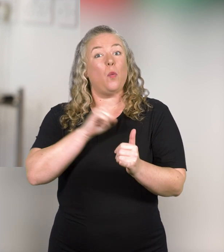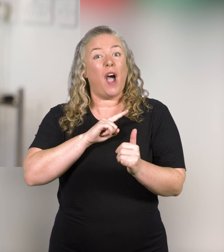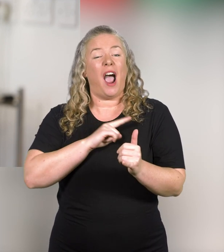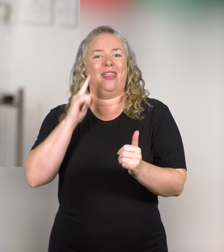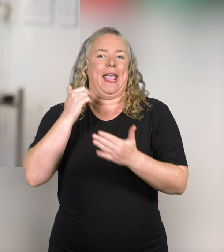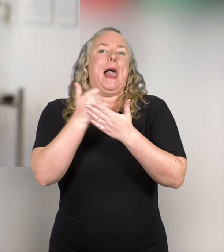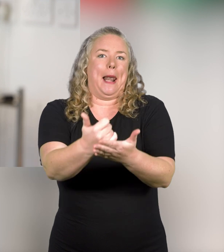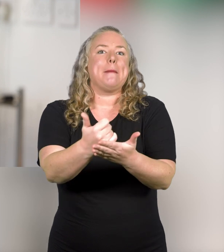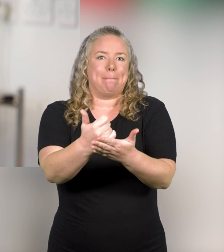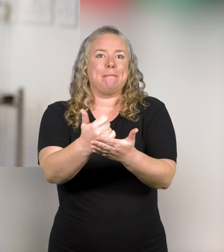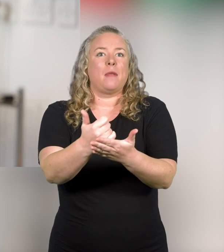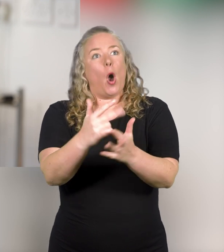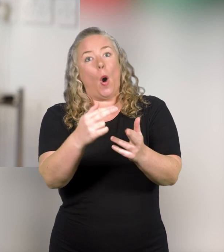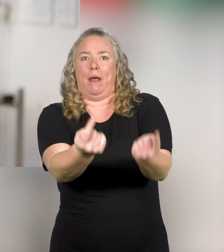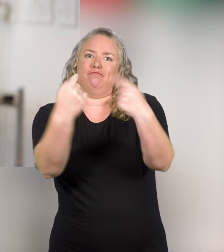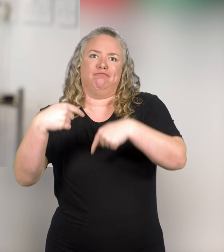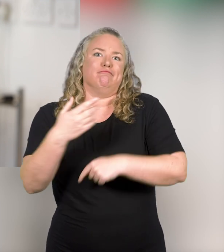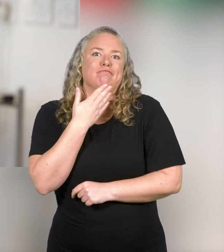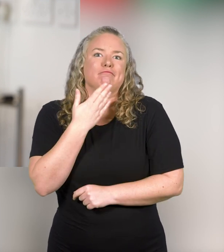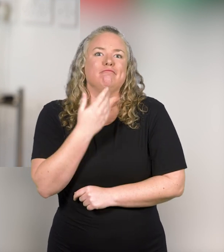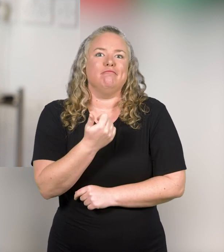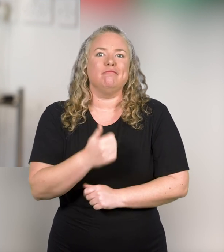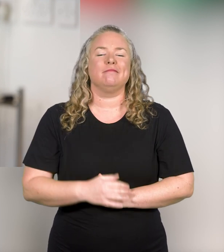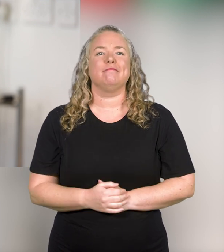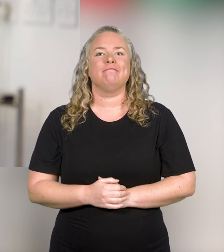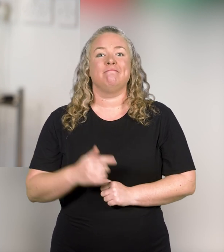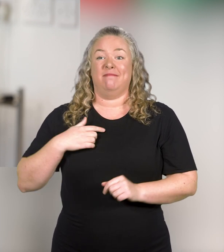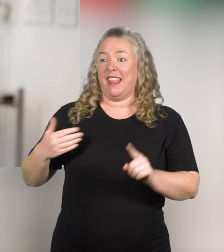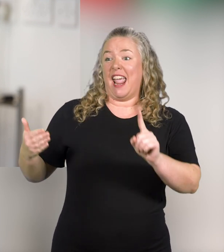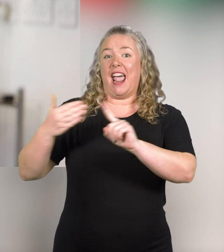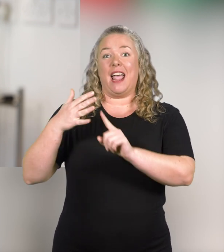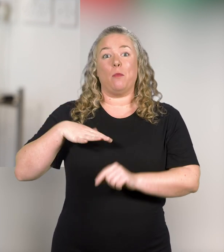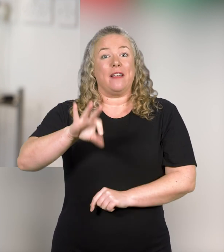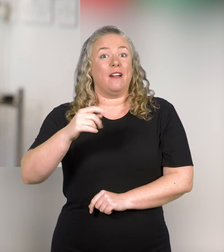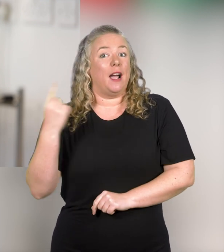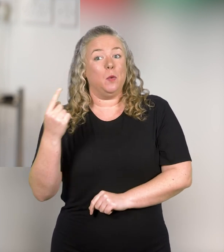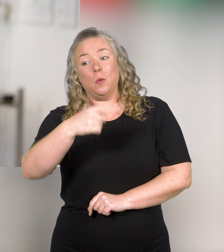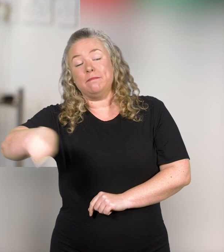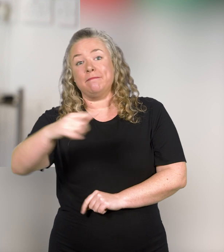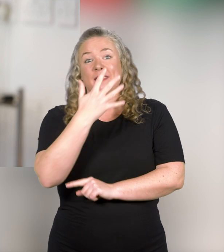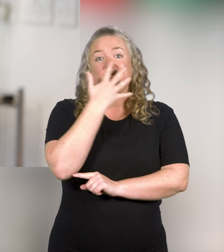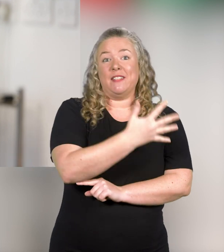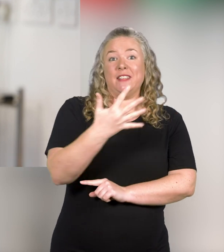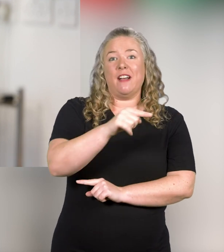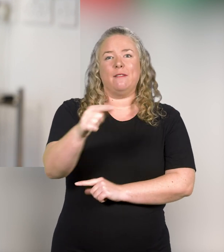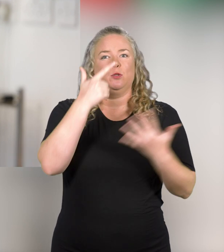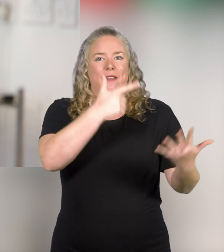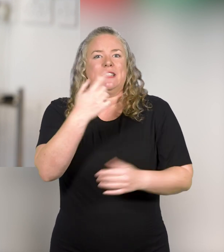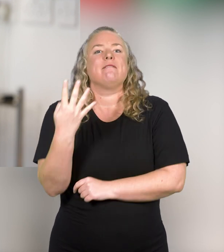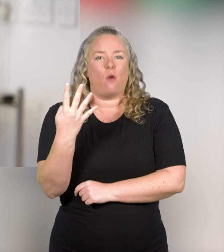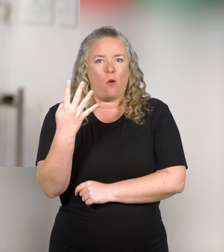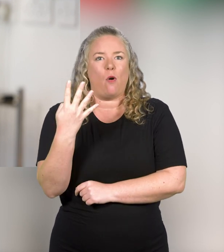If we've invited you for a targeted lung health check then we think it's going to help you and I'd really like you to come along for it.